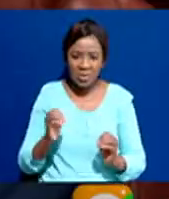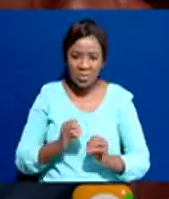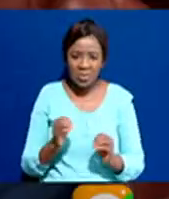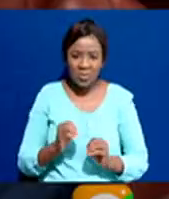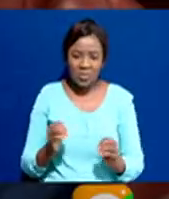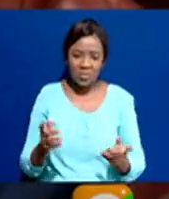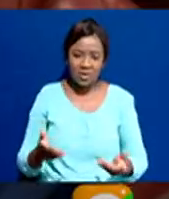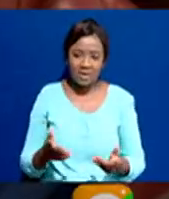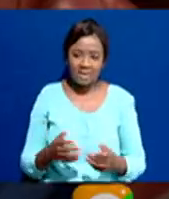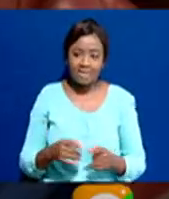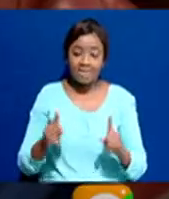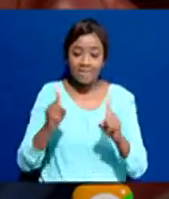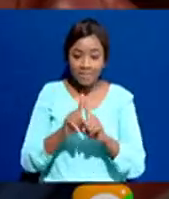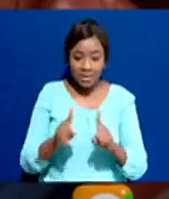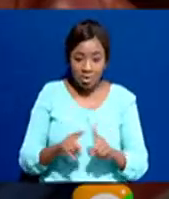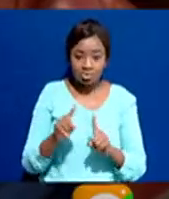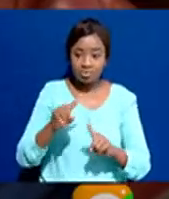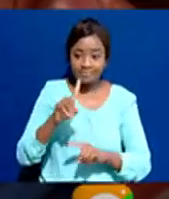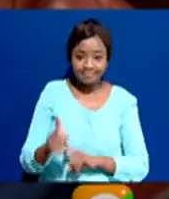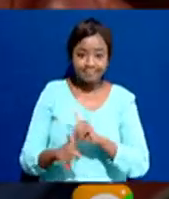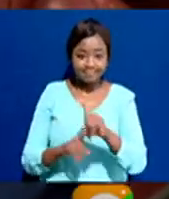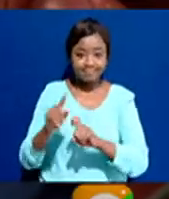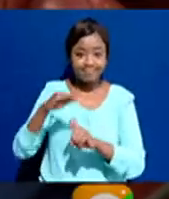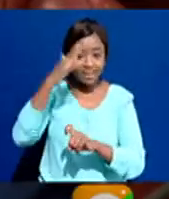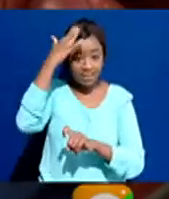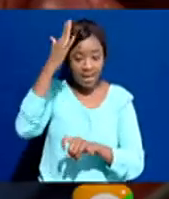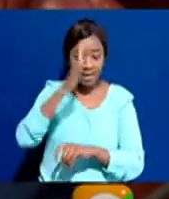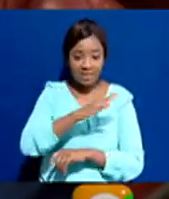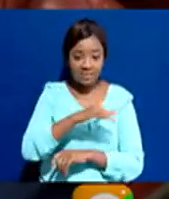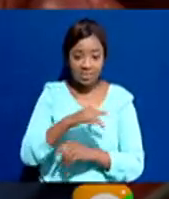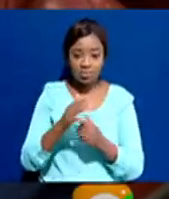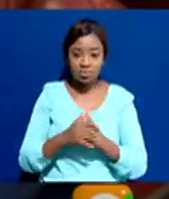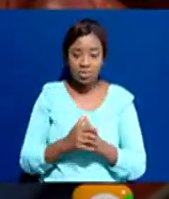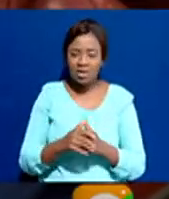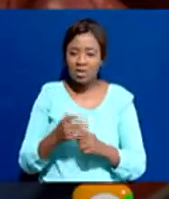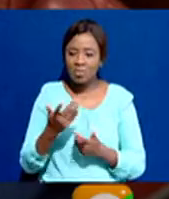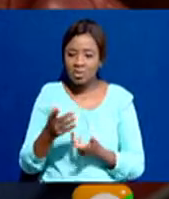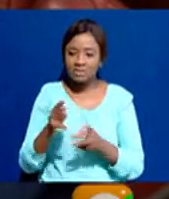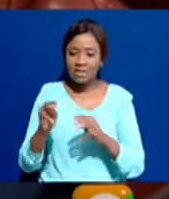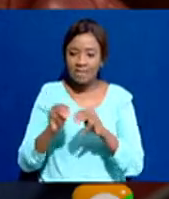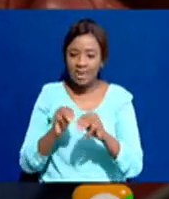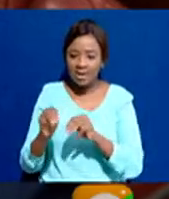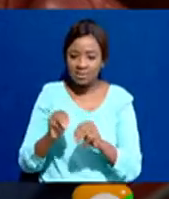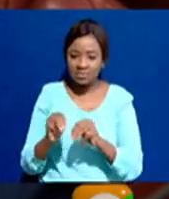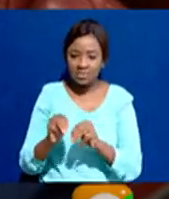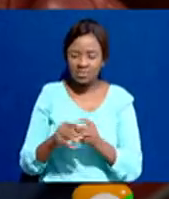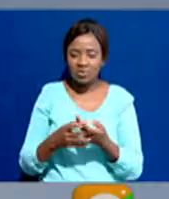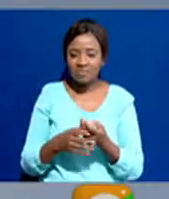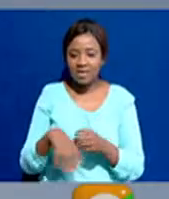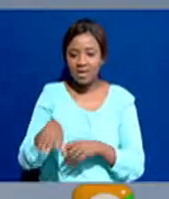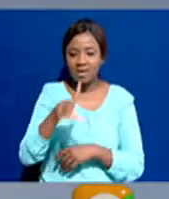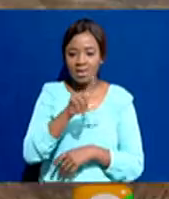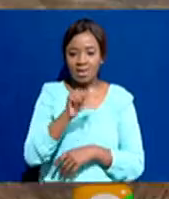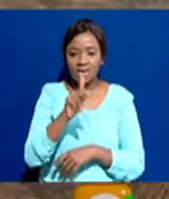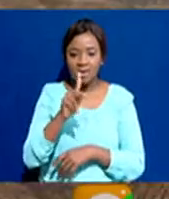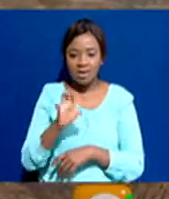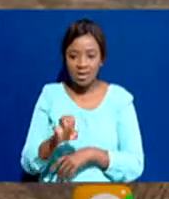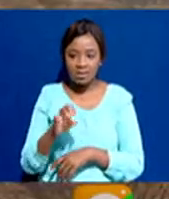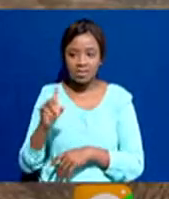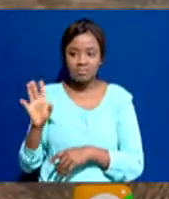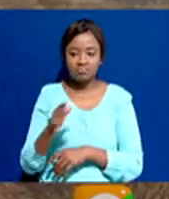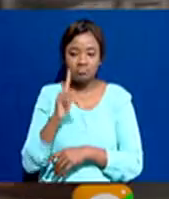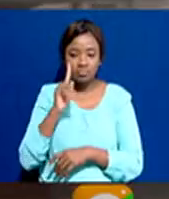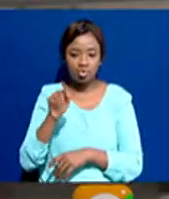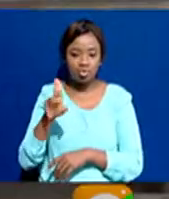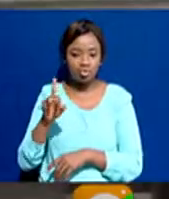have. Also grilled during the Monday afternoon session was the management of the Lake Turkana Wind Power, who are put to task